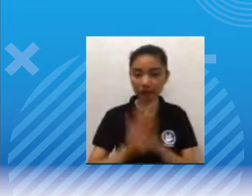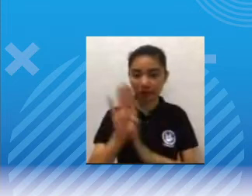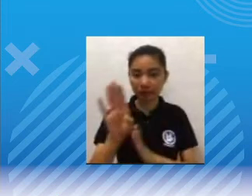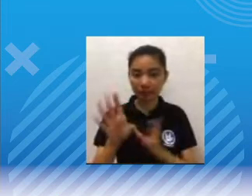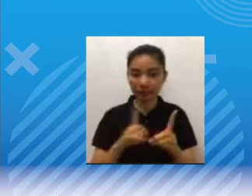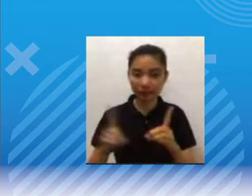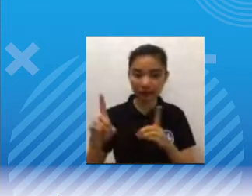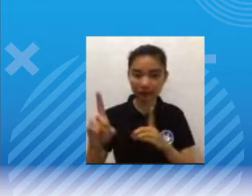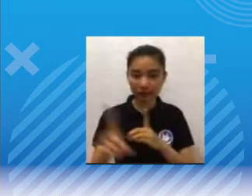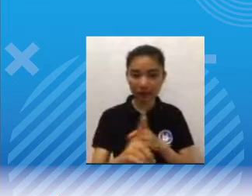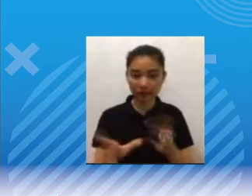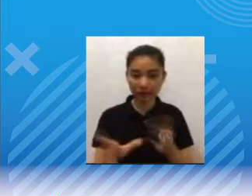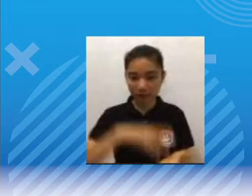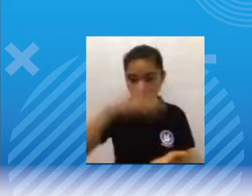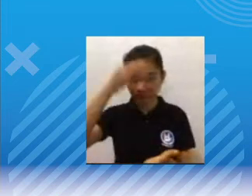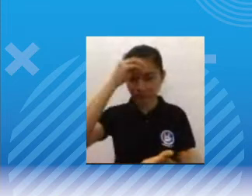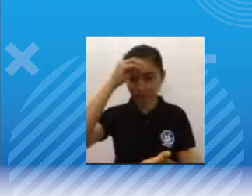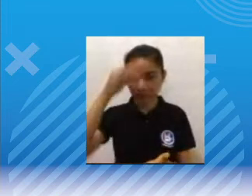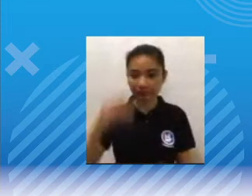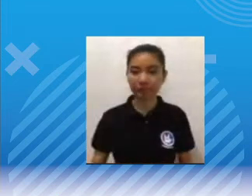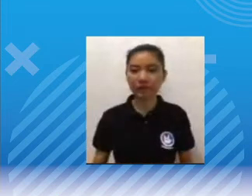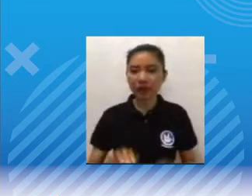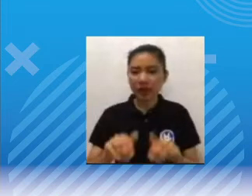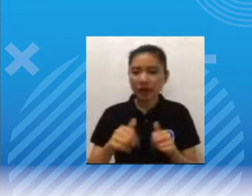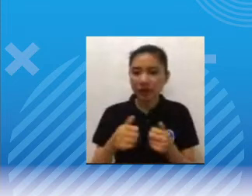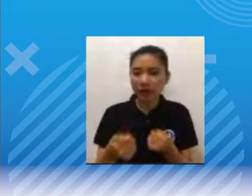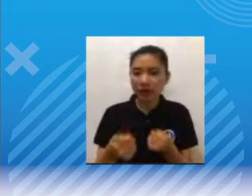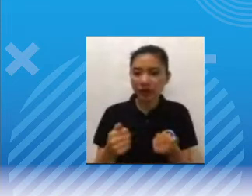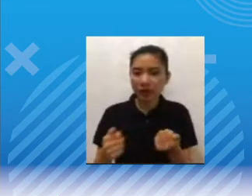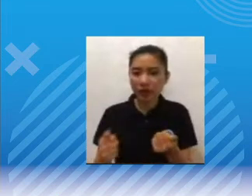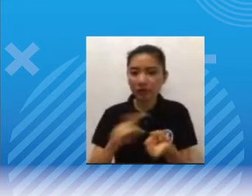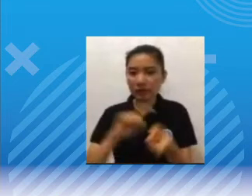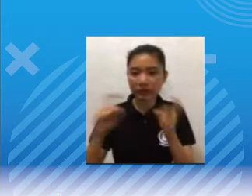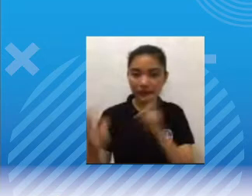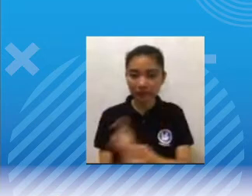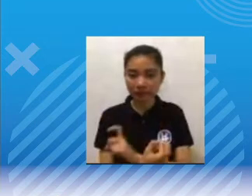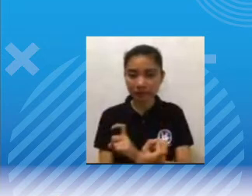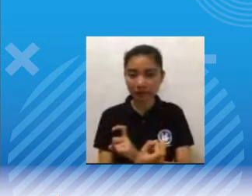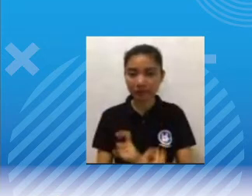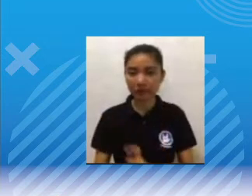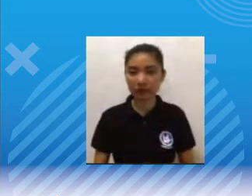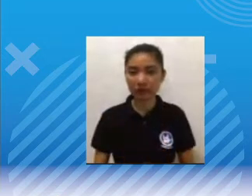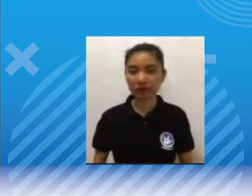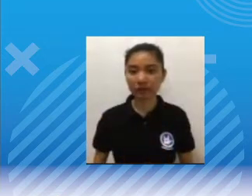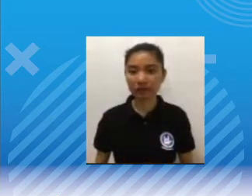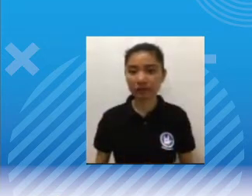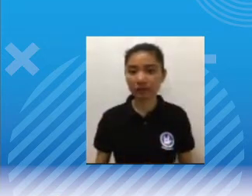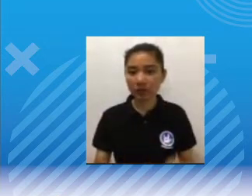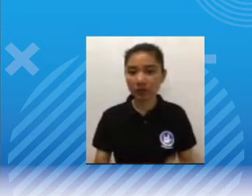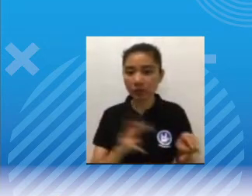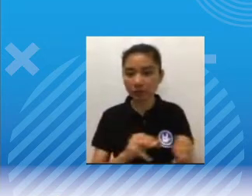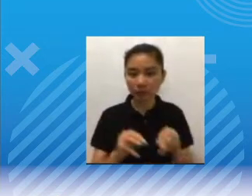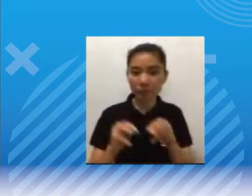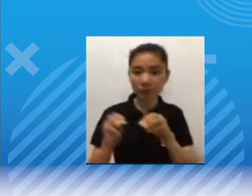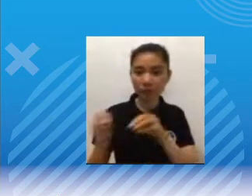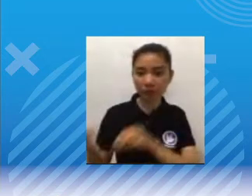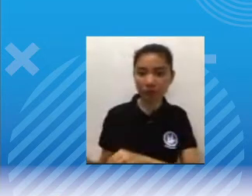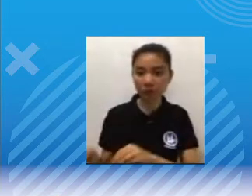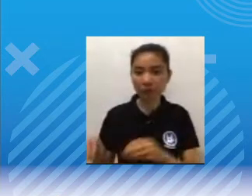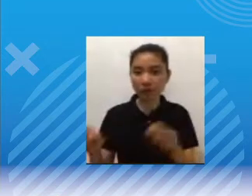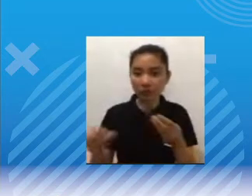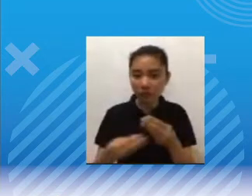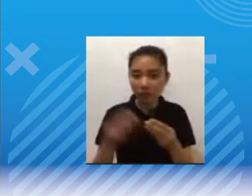we can migrate courses or how we can migrate modules into digital